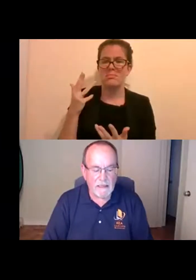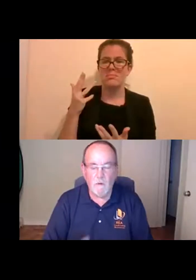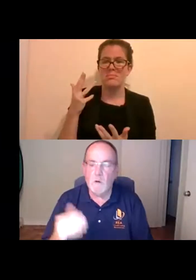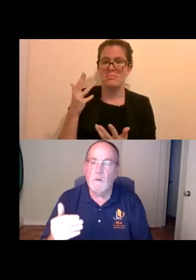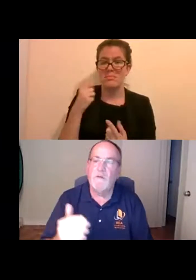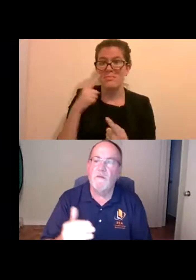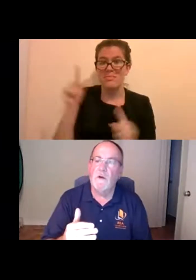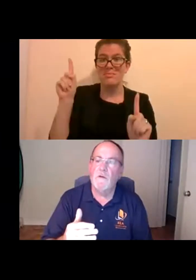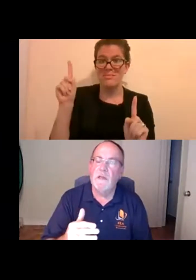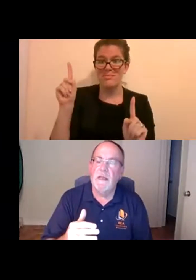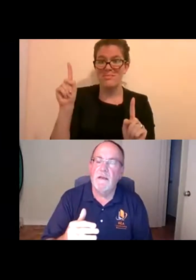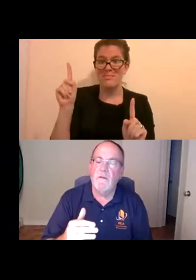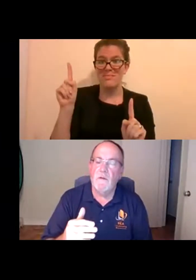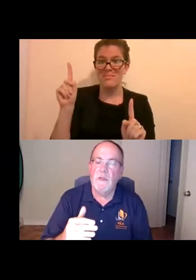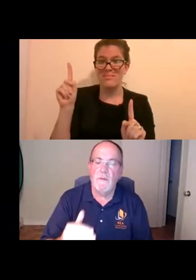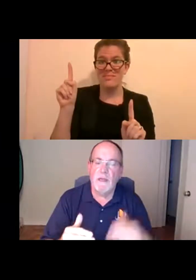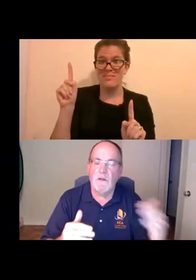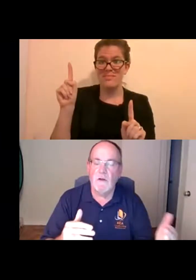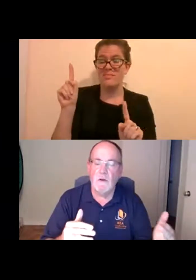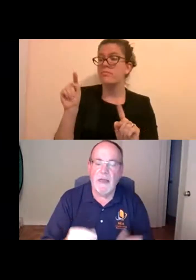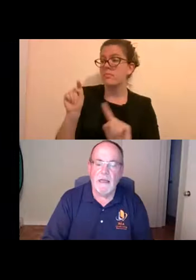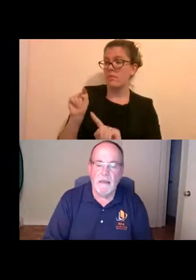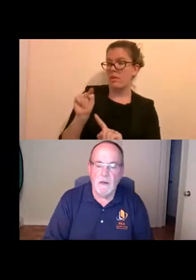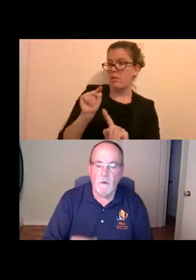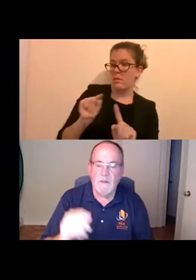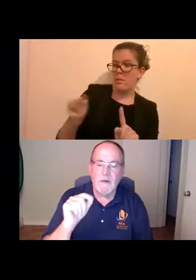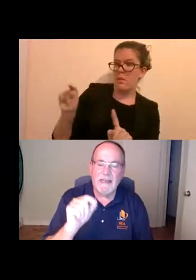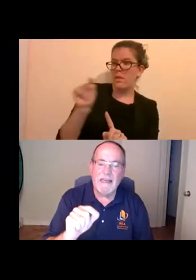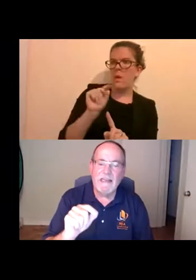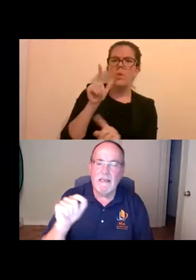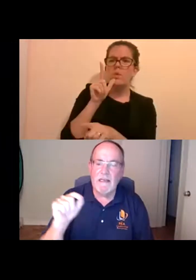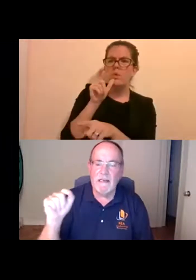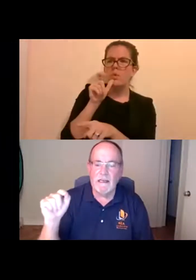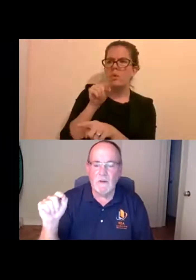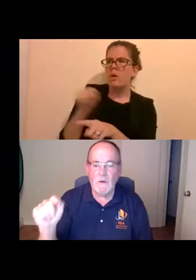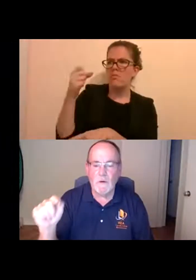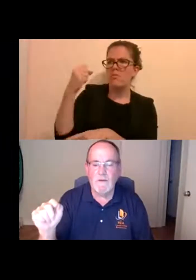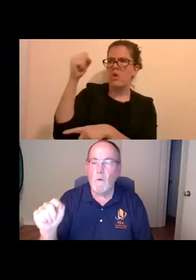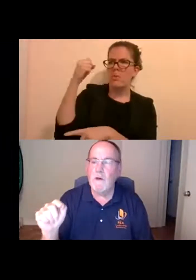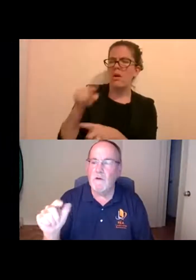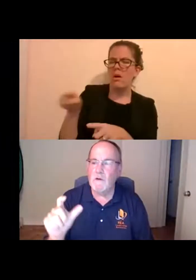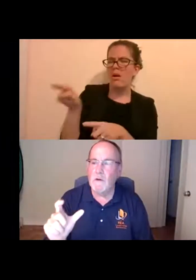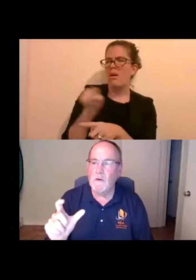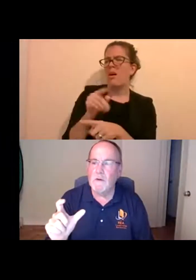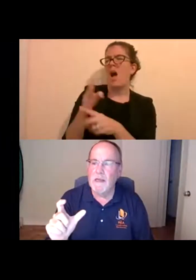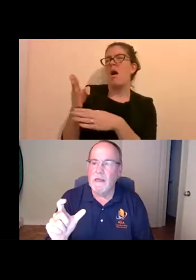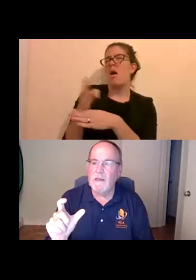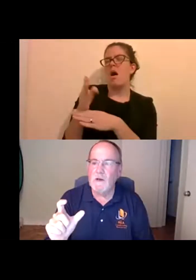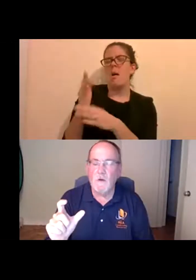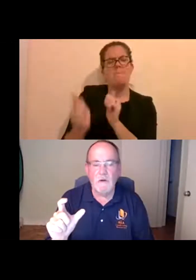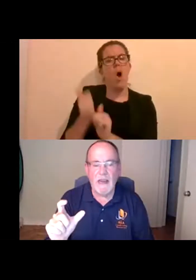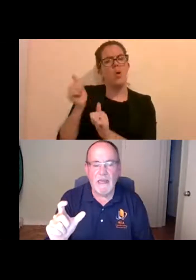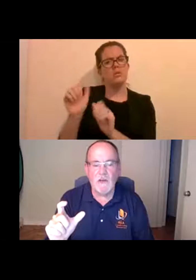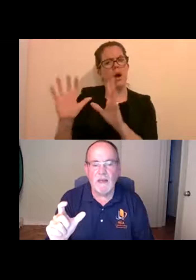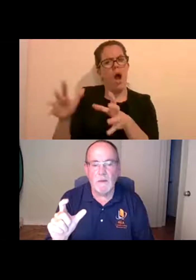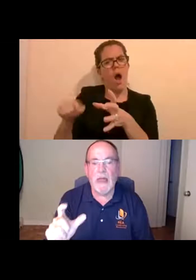that group of folks, if you think about and do your math, were between 19 and 24 years old. And so